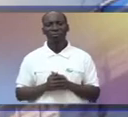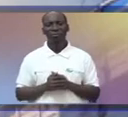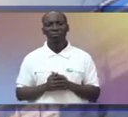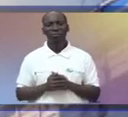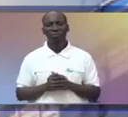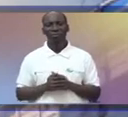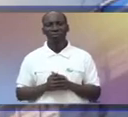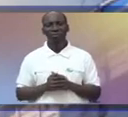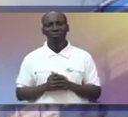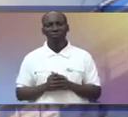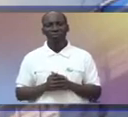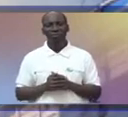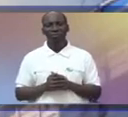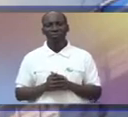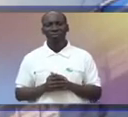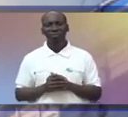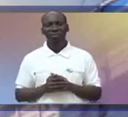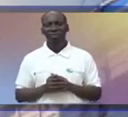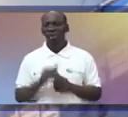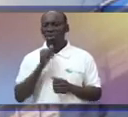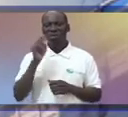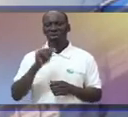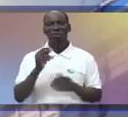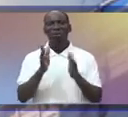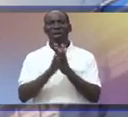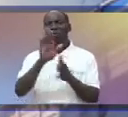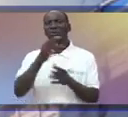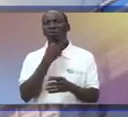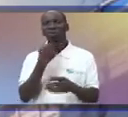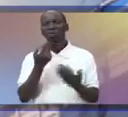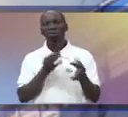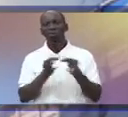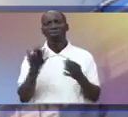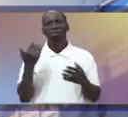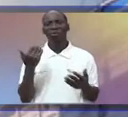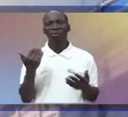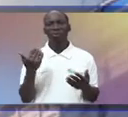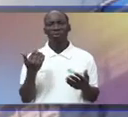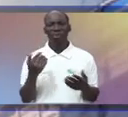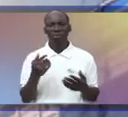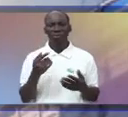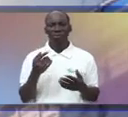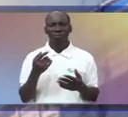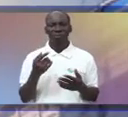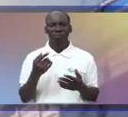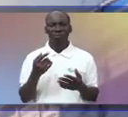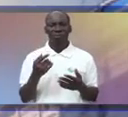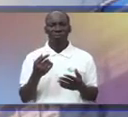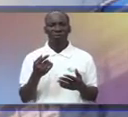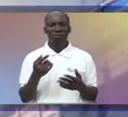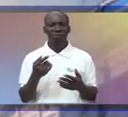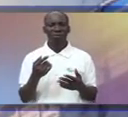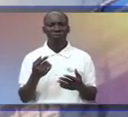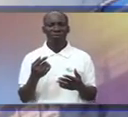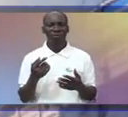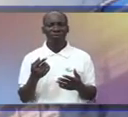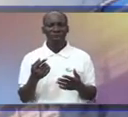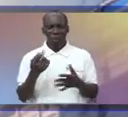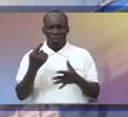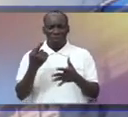wo ho sɛ asɛm no a church of christfoɔ ka no na ɛyɛ nsɛm bi a ɔmo ankasa atwerɛ a ɛnni bible mu anaasɛ ɔmoka mfiri bible